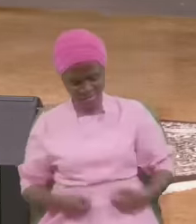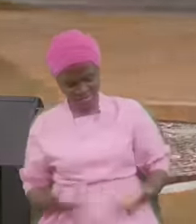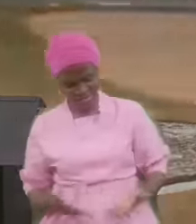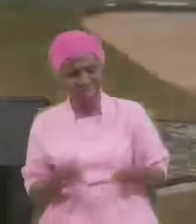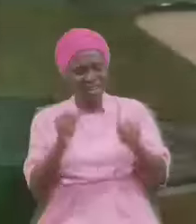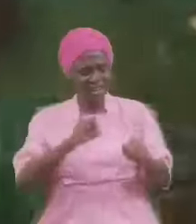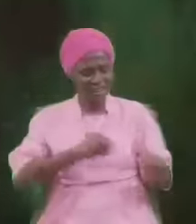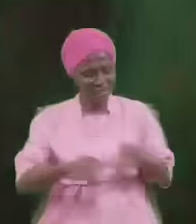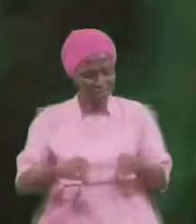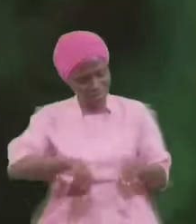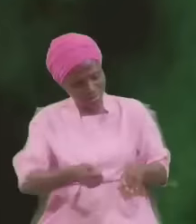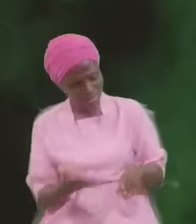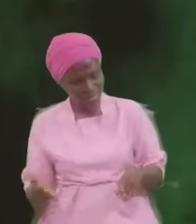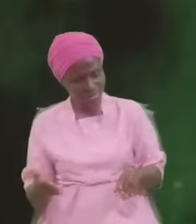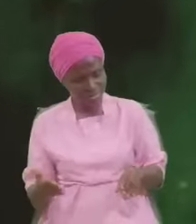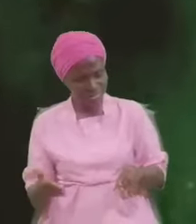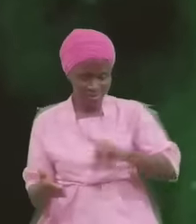thing? I will stand.